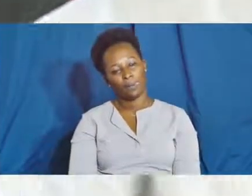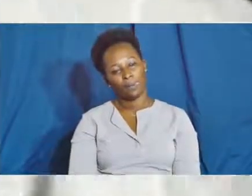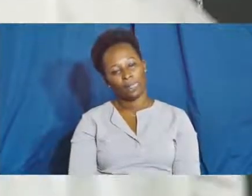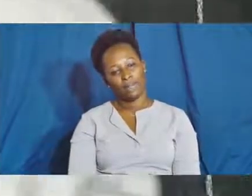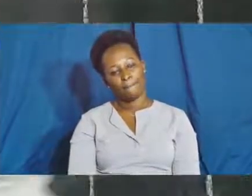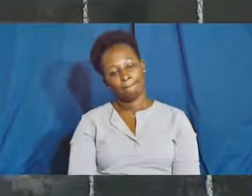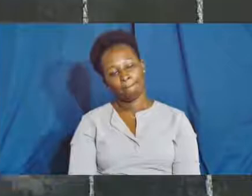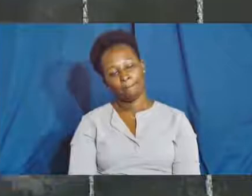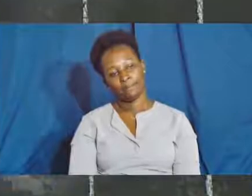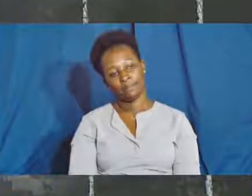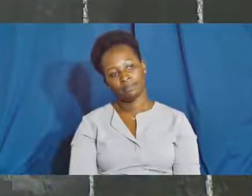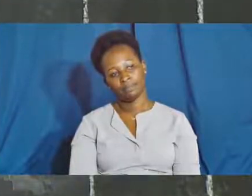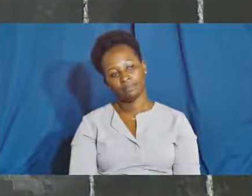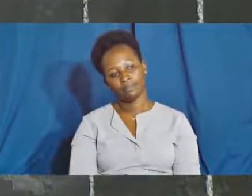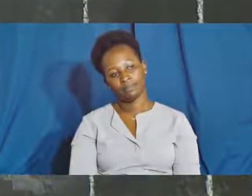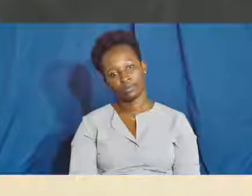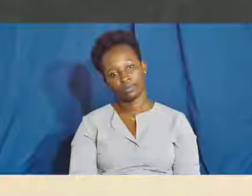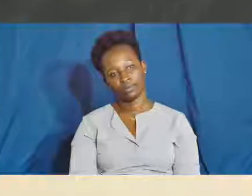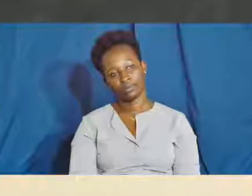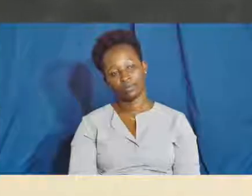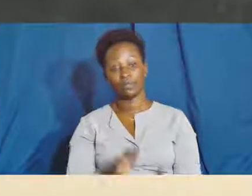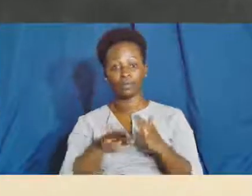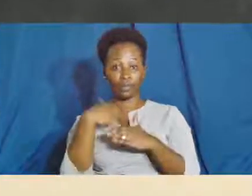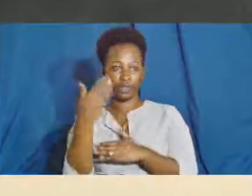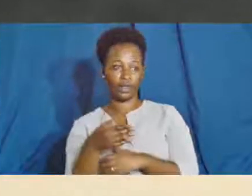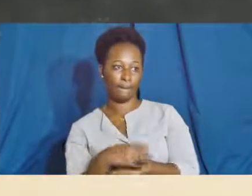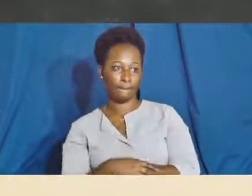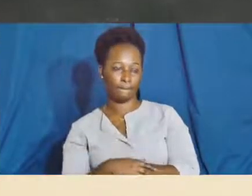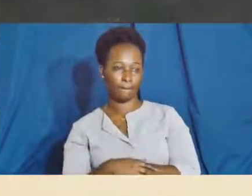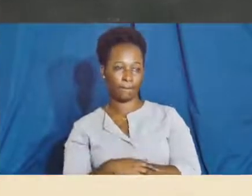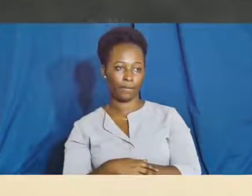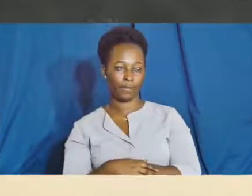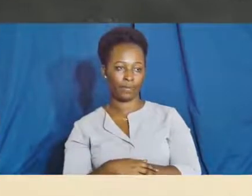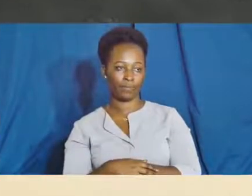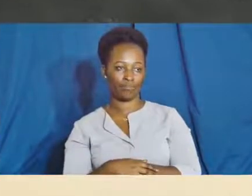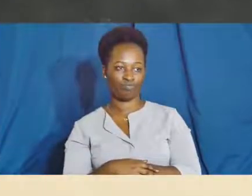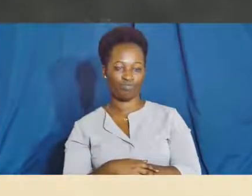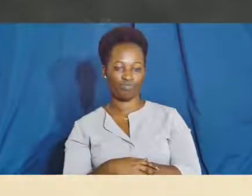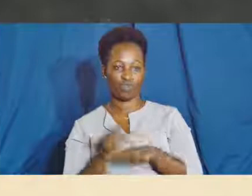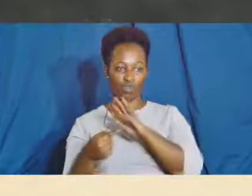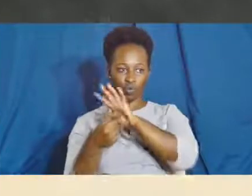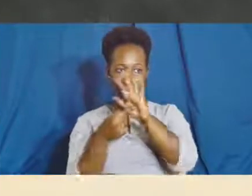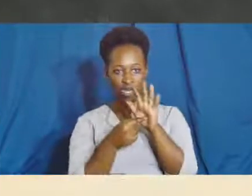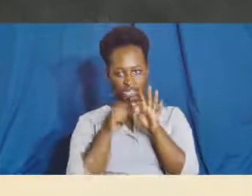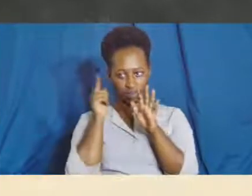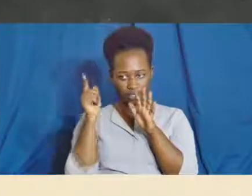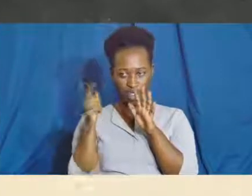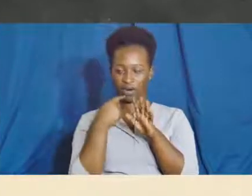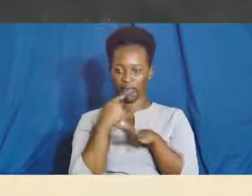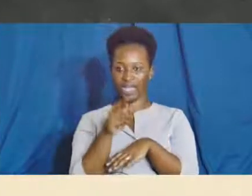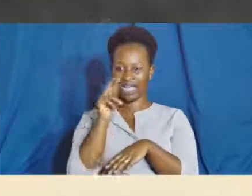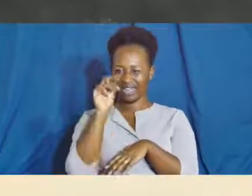Net sales minus cost of sales. And therefore here, after indicating this, then you say net